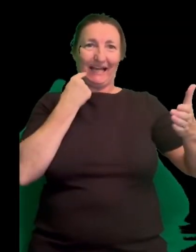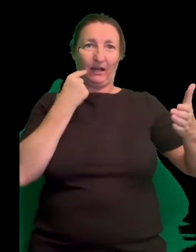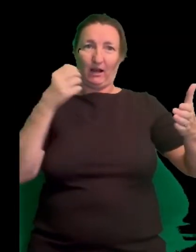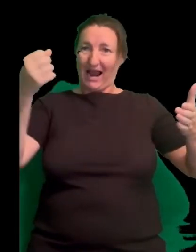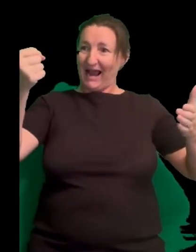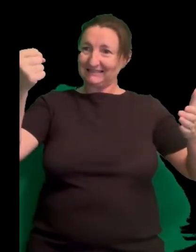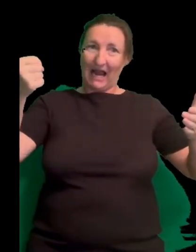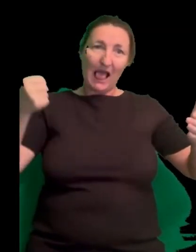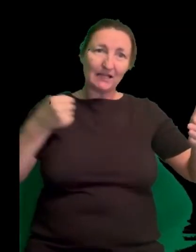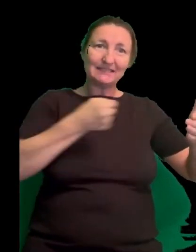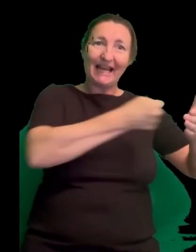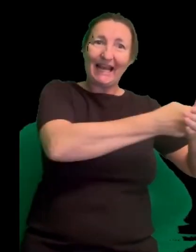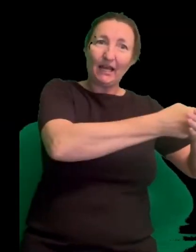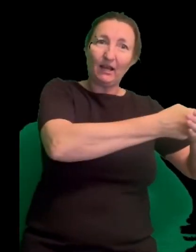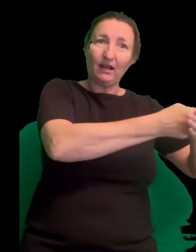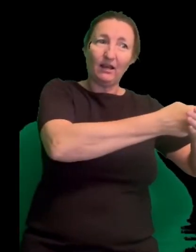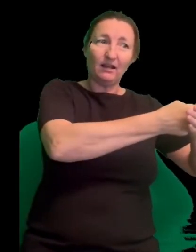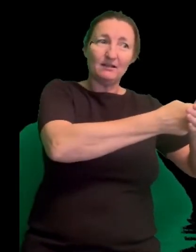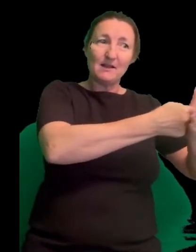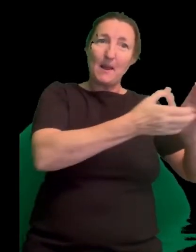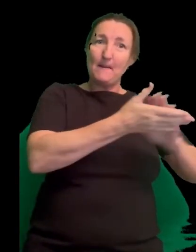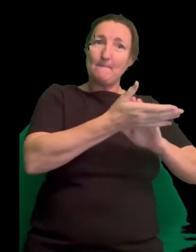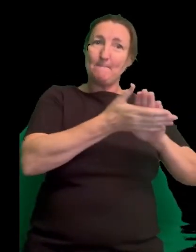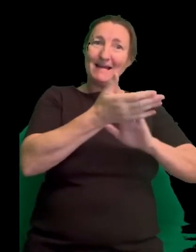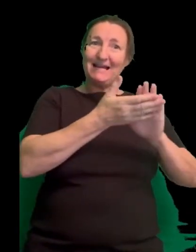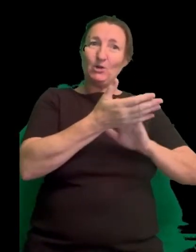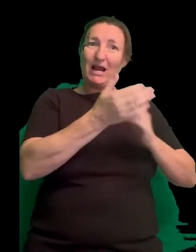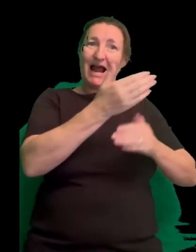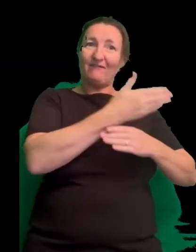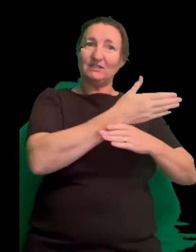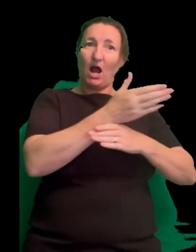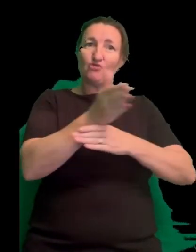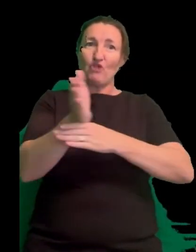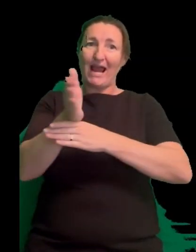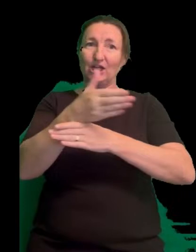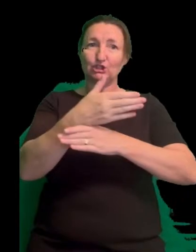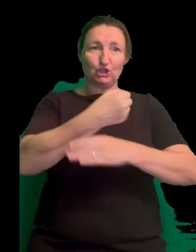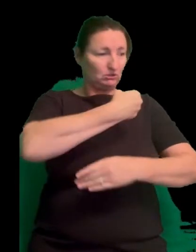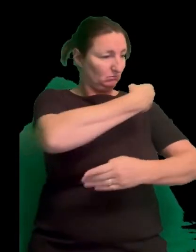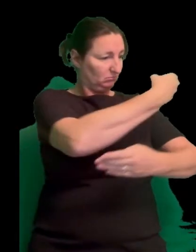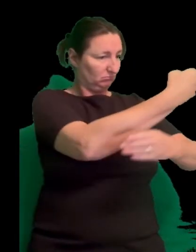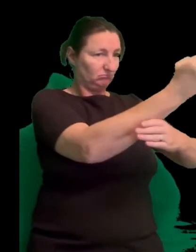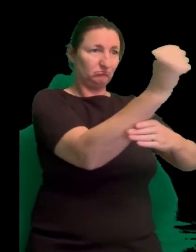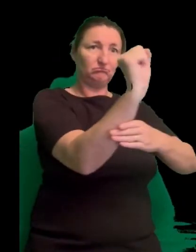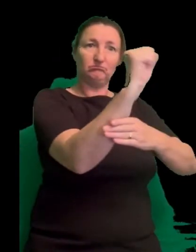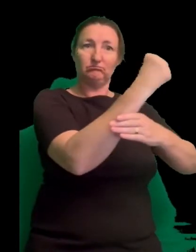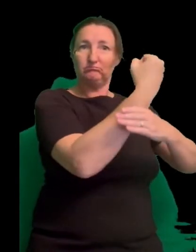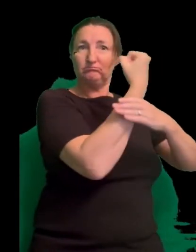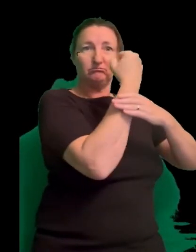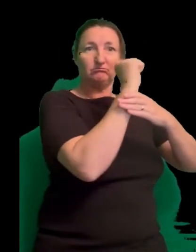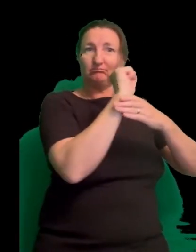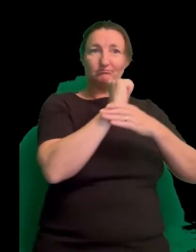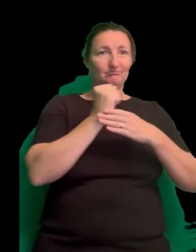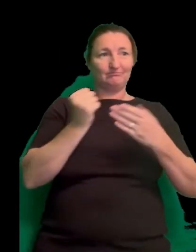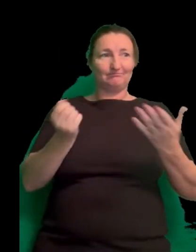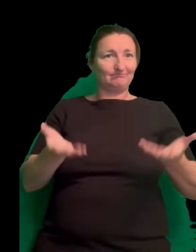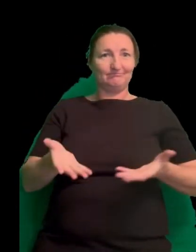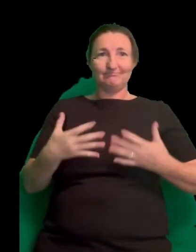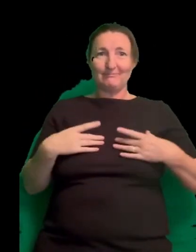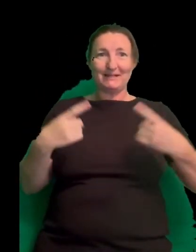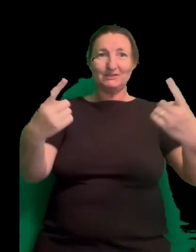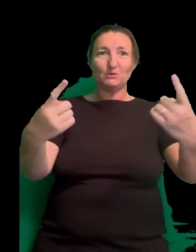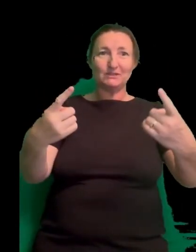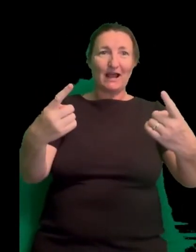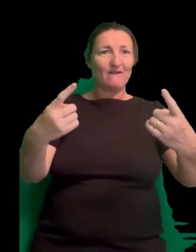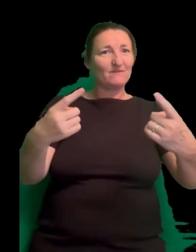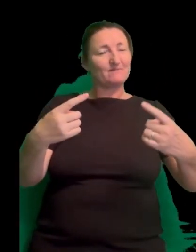handheld faucet right in it. Then you can turn it whatever direction you want so the water is either spraying on you or away from you.